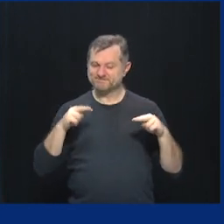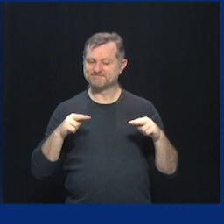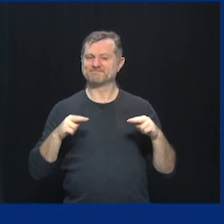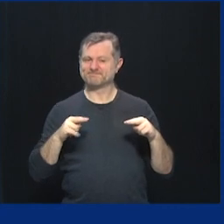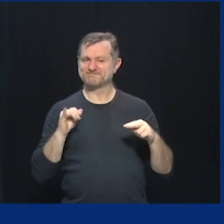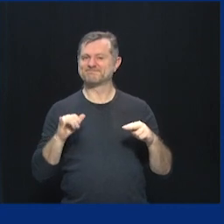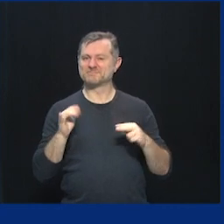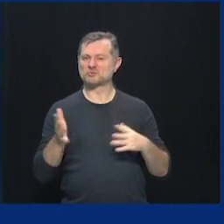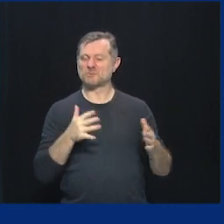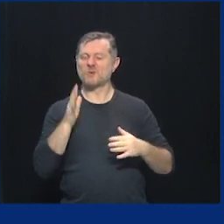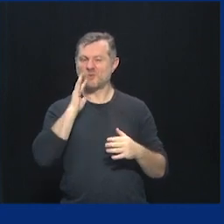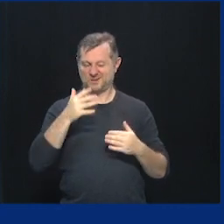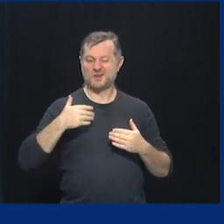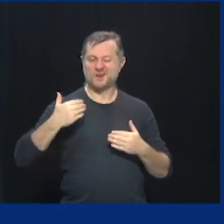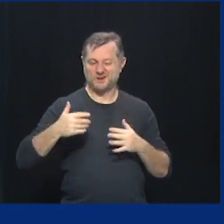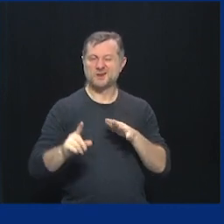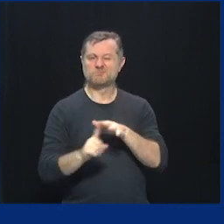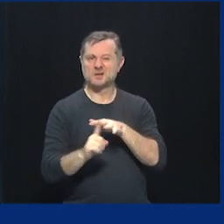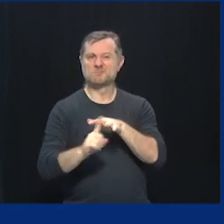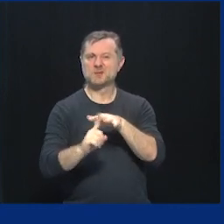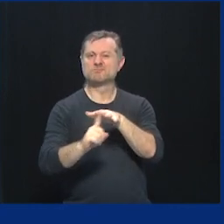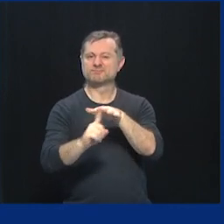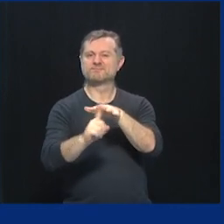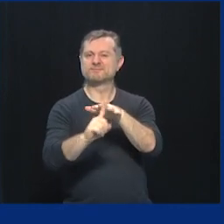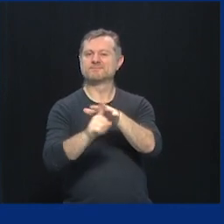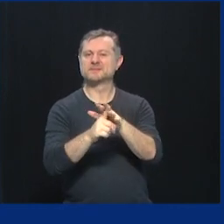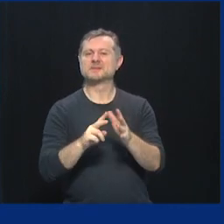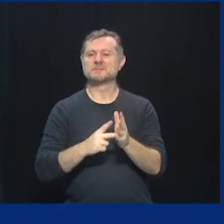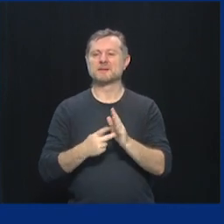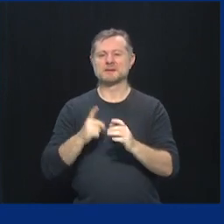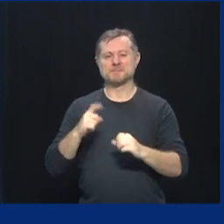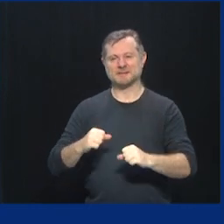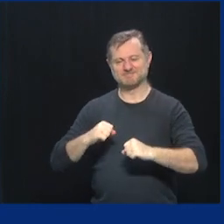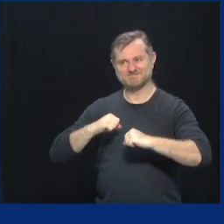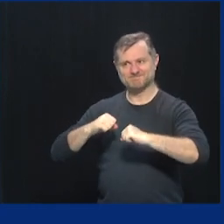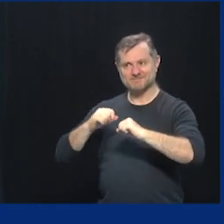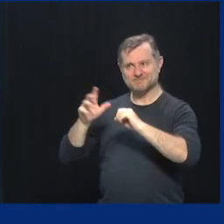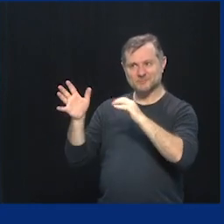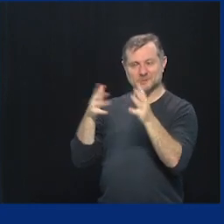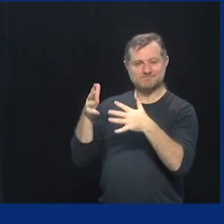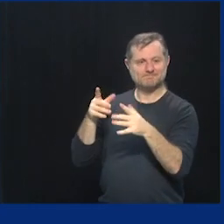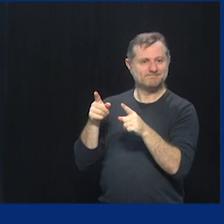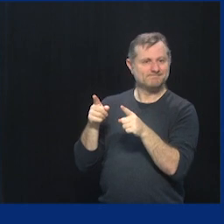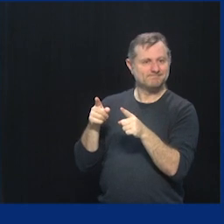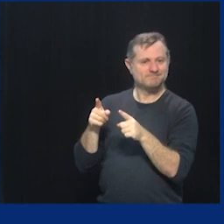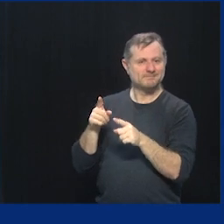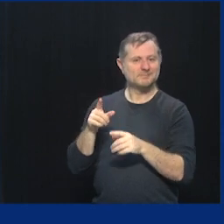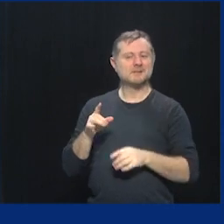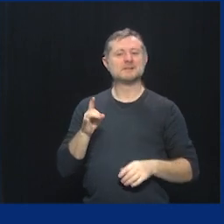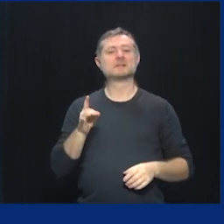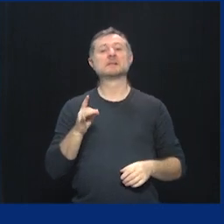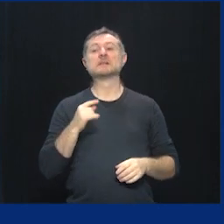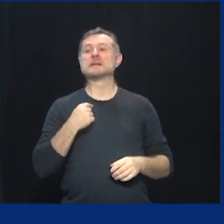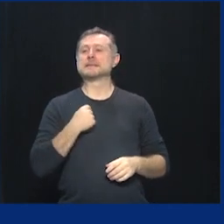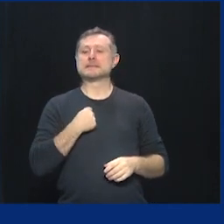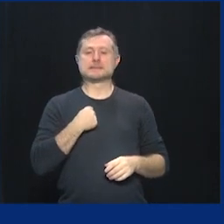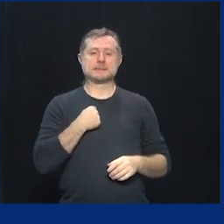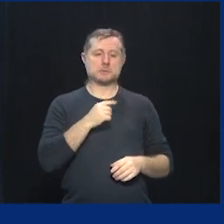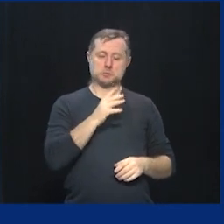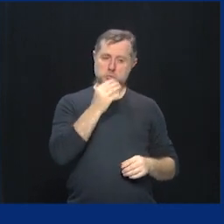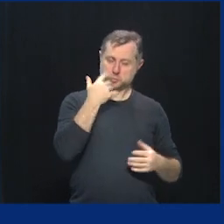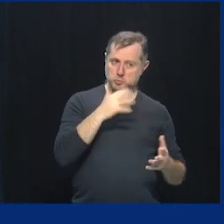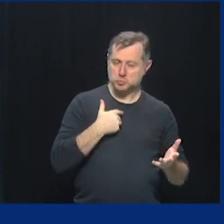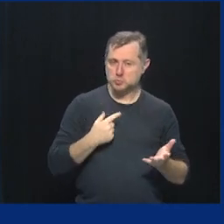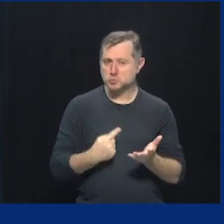manner, more intense as indicated. And so I spoke to Speaker